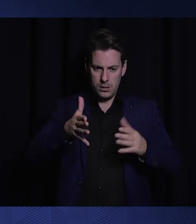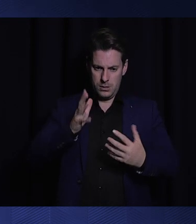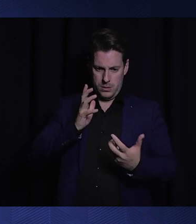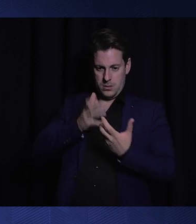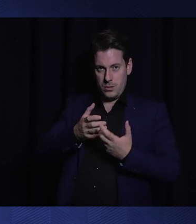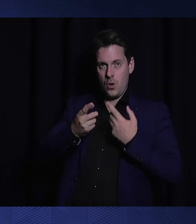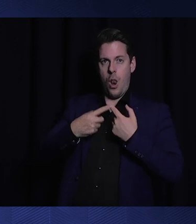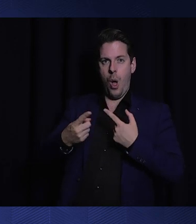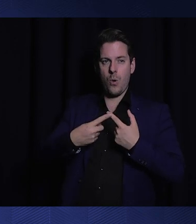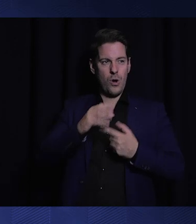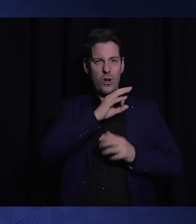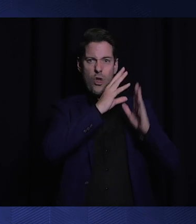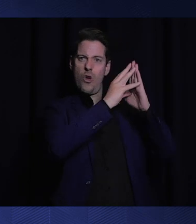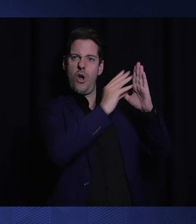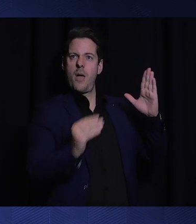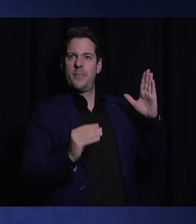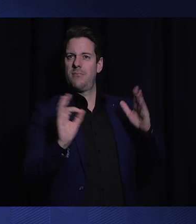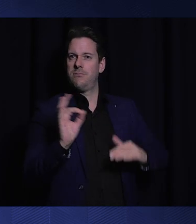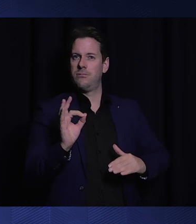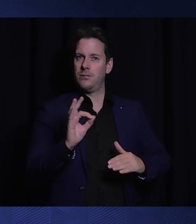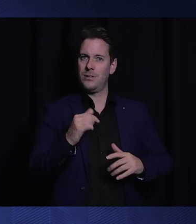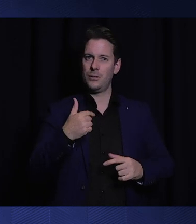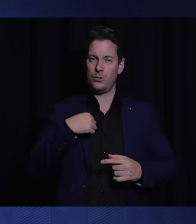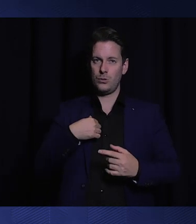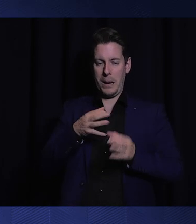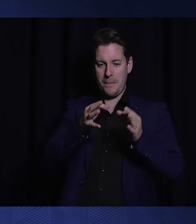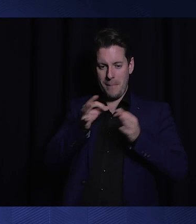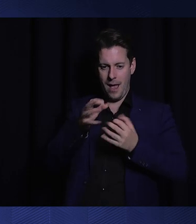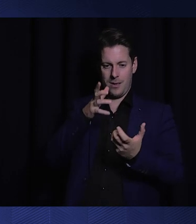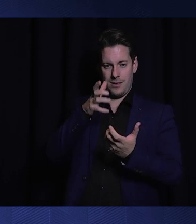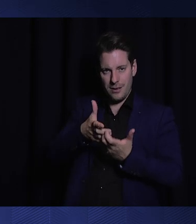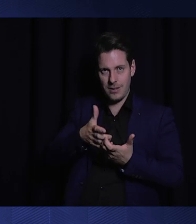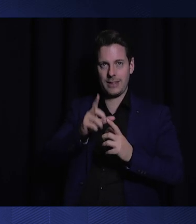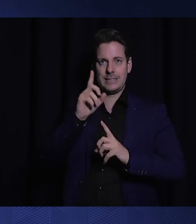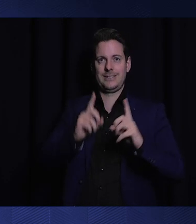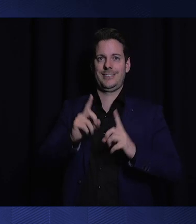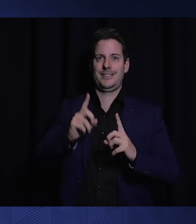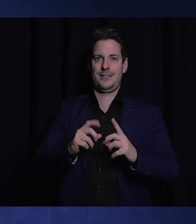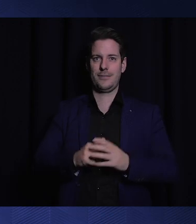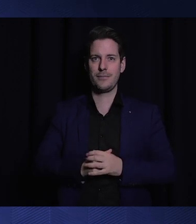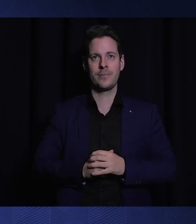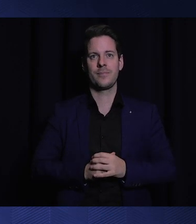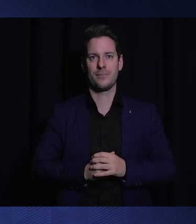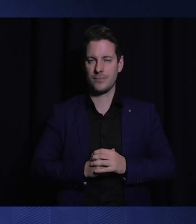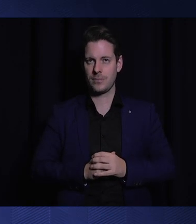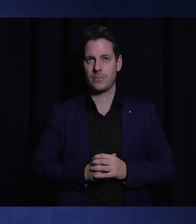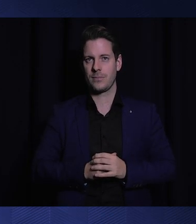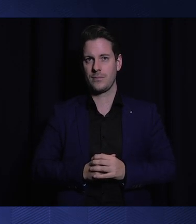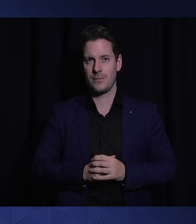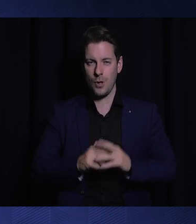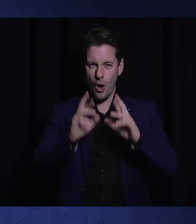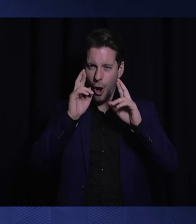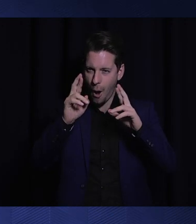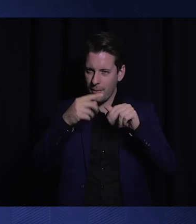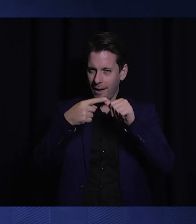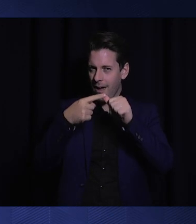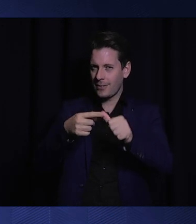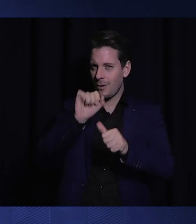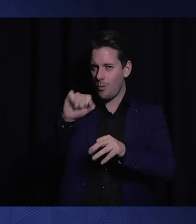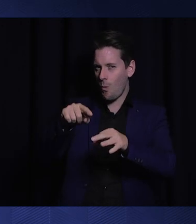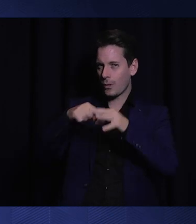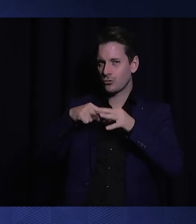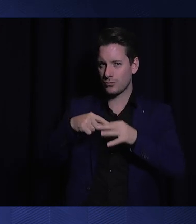infrastructure to develop solutions that are fit for purpose for what we need. And we can see that in the presentation